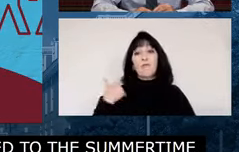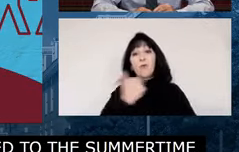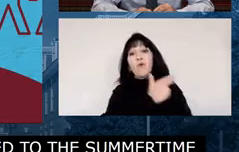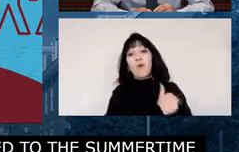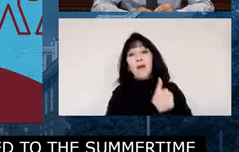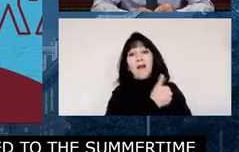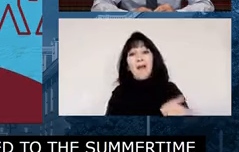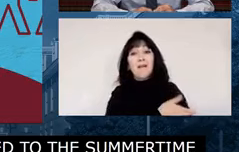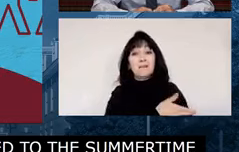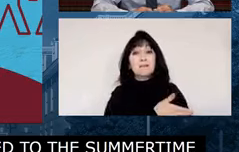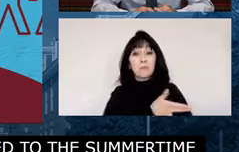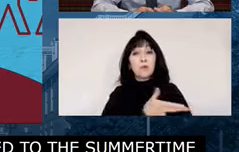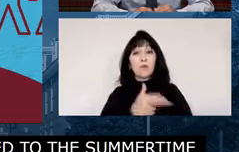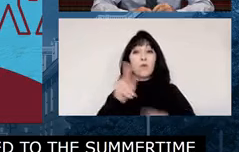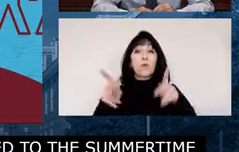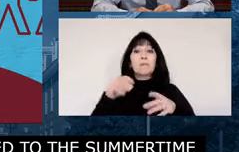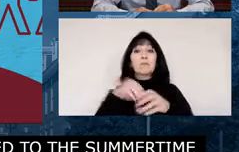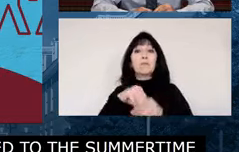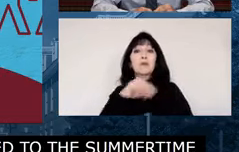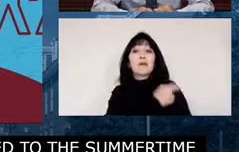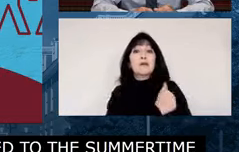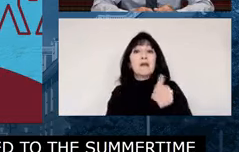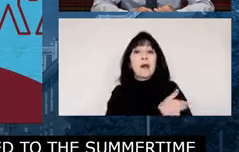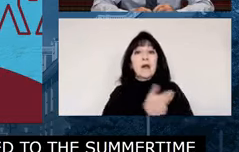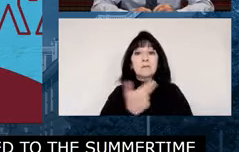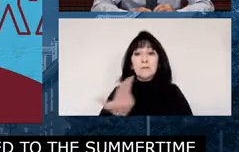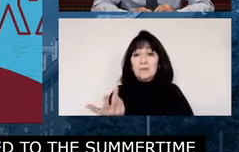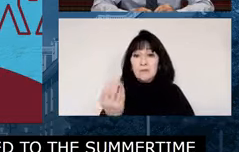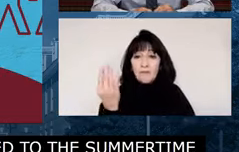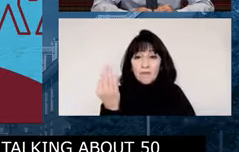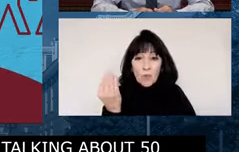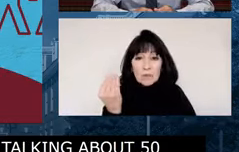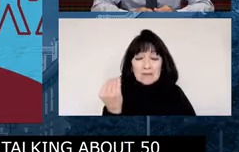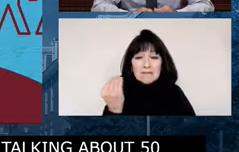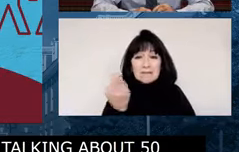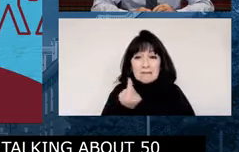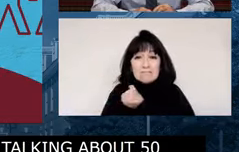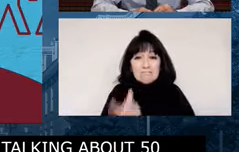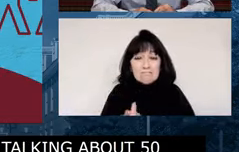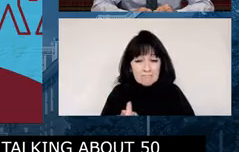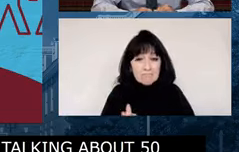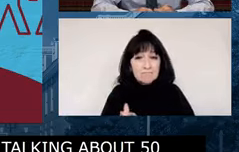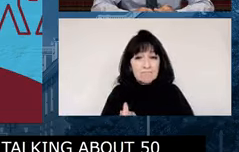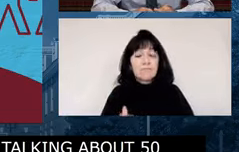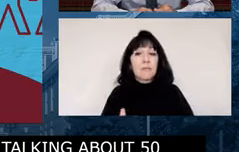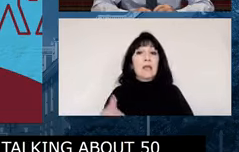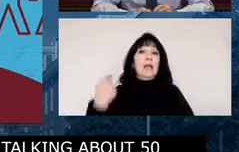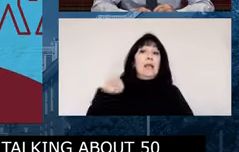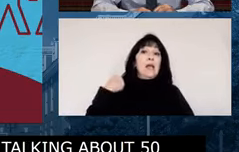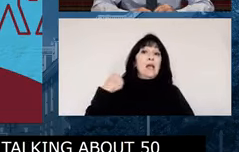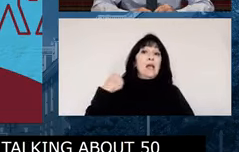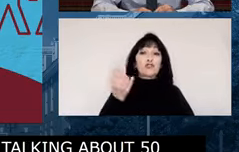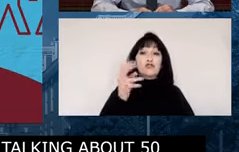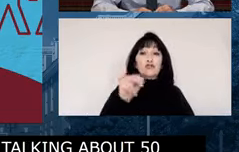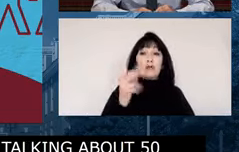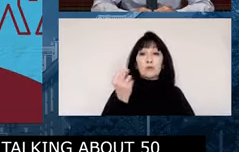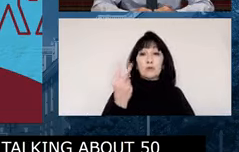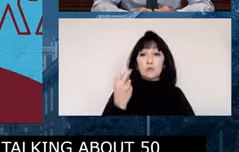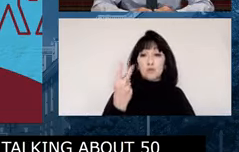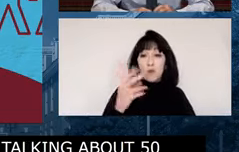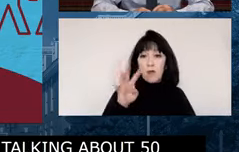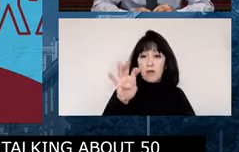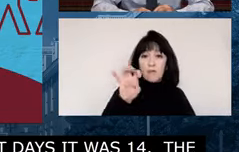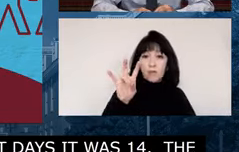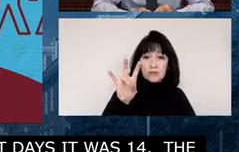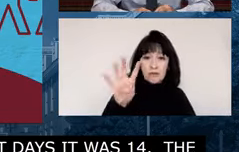it was 14. The peak last year was 474 on the same day. So the numbers are getting better, but we're